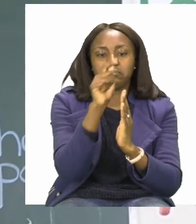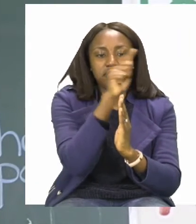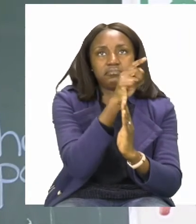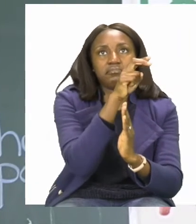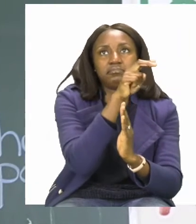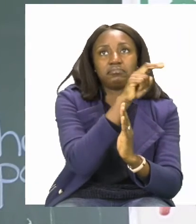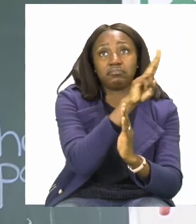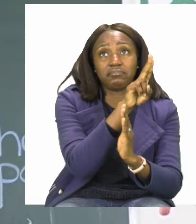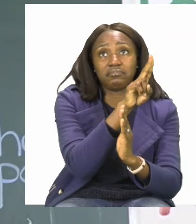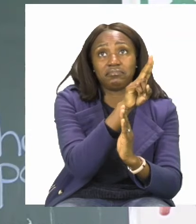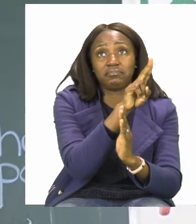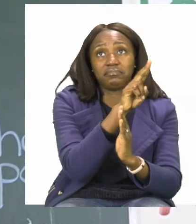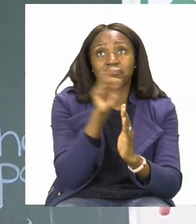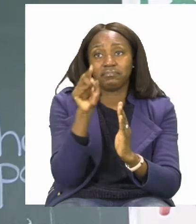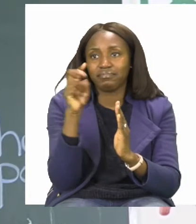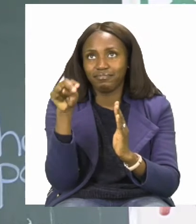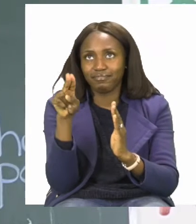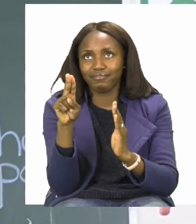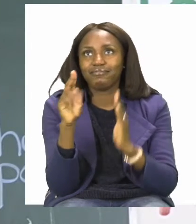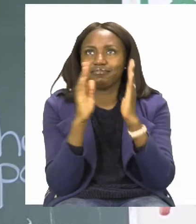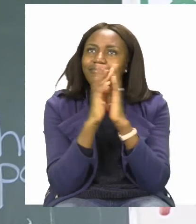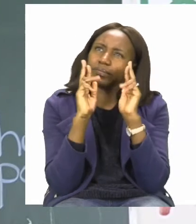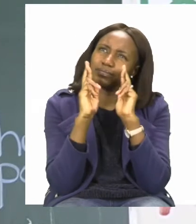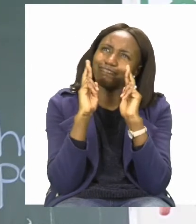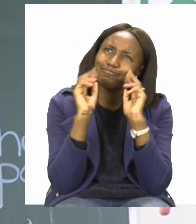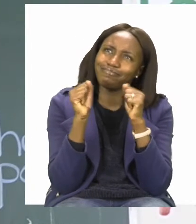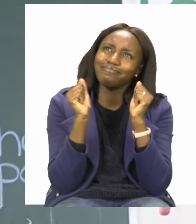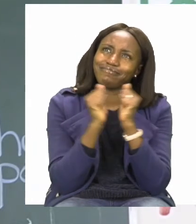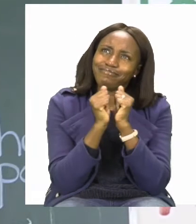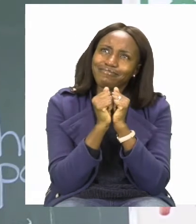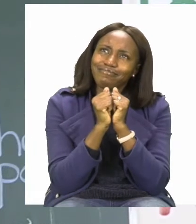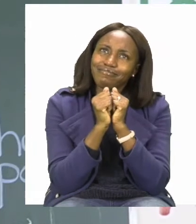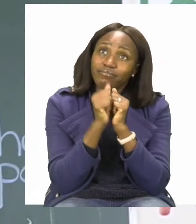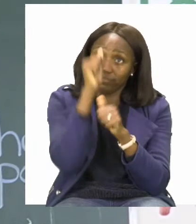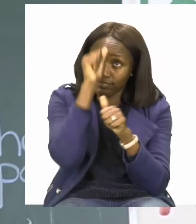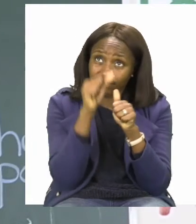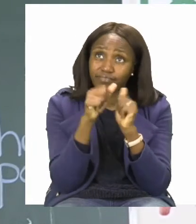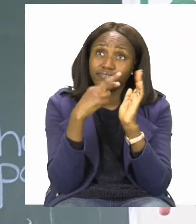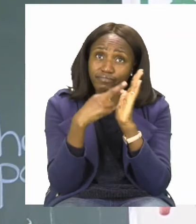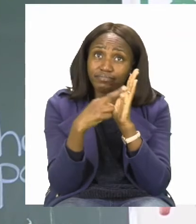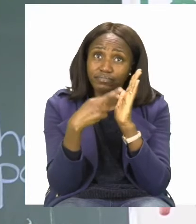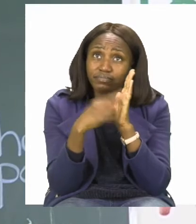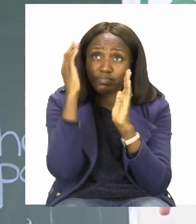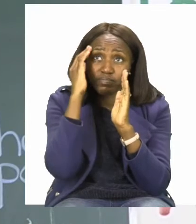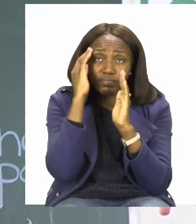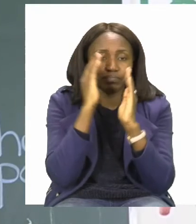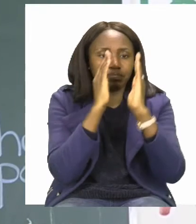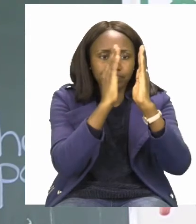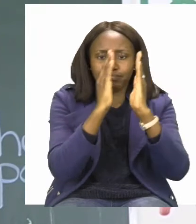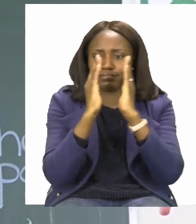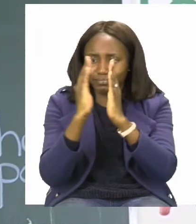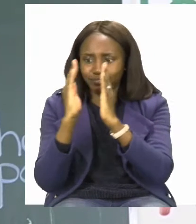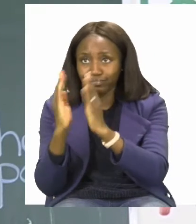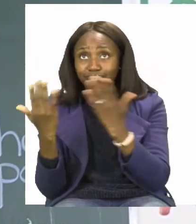hope you are going to be able to do the first part by yourself. Remember the key rules about the place value and